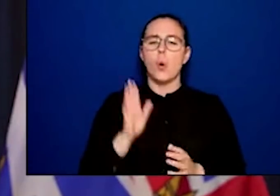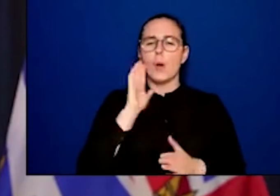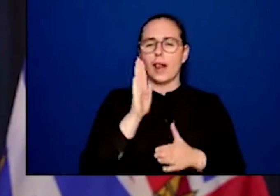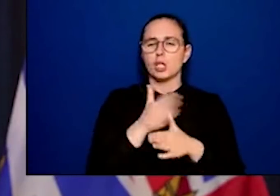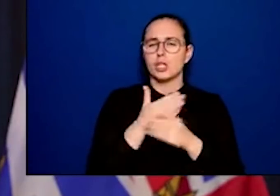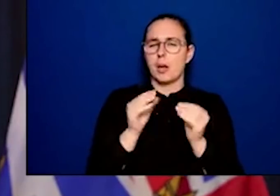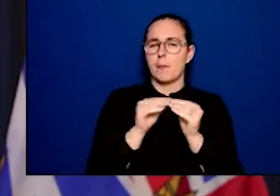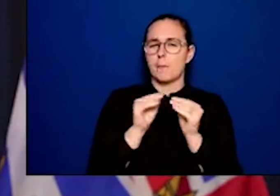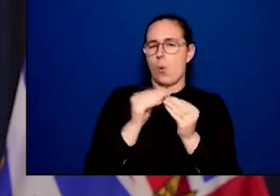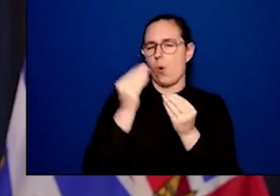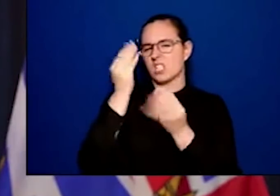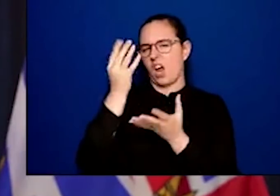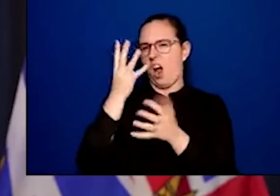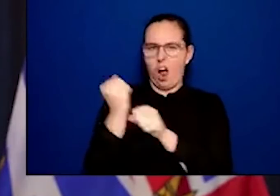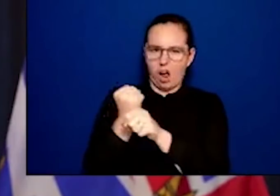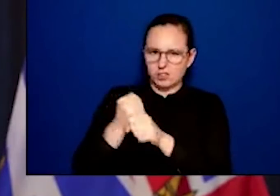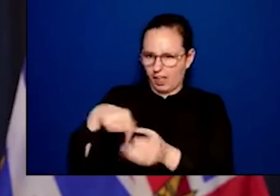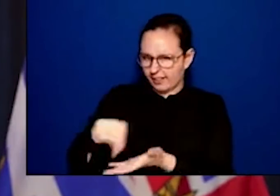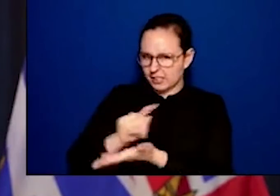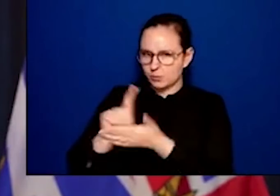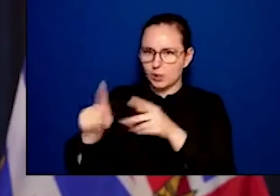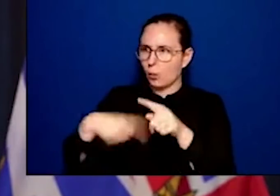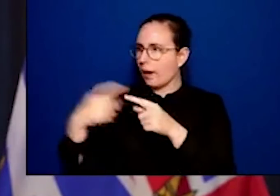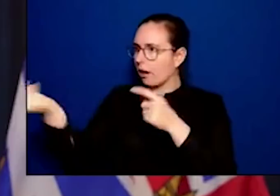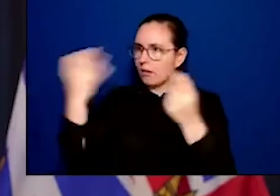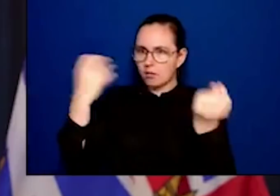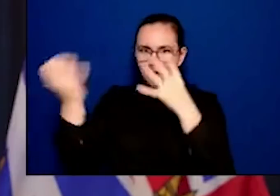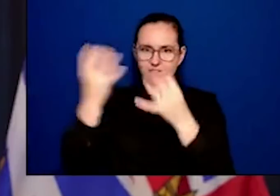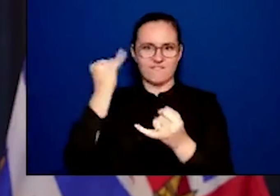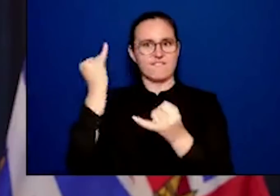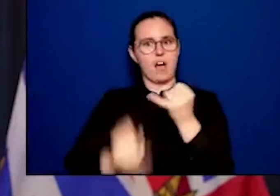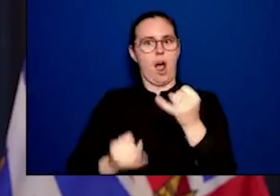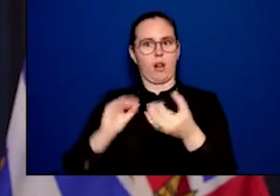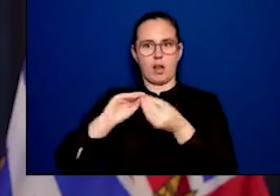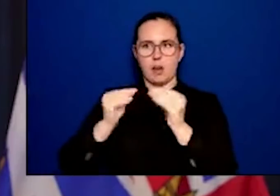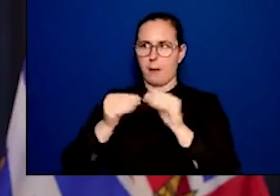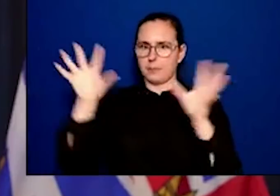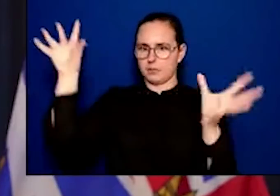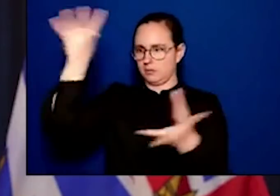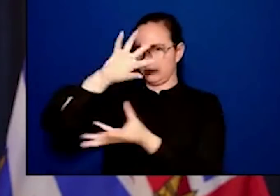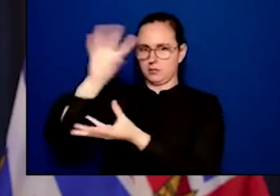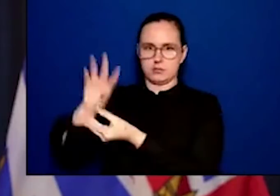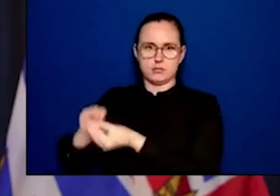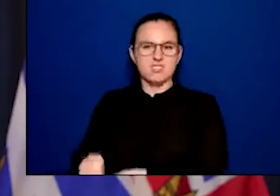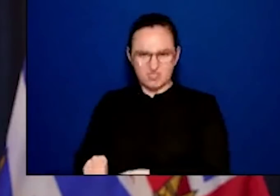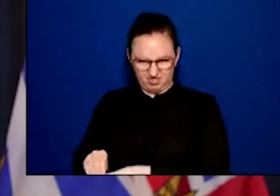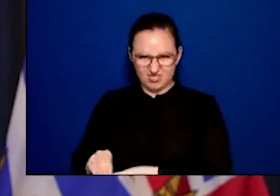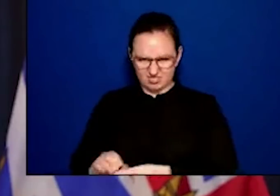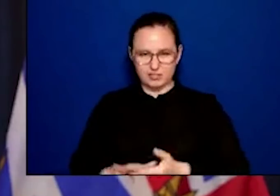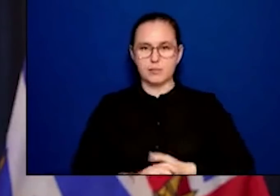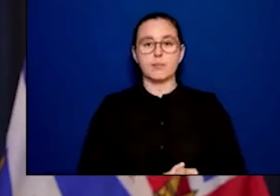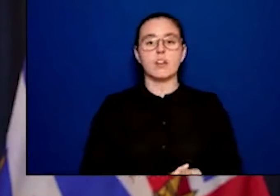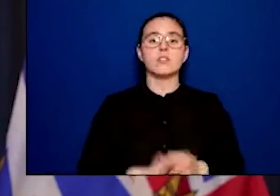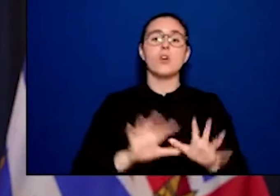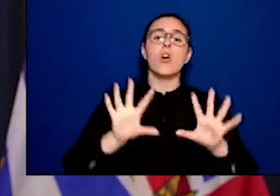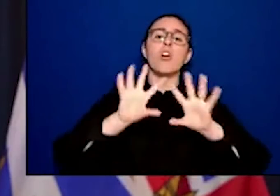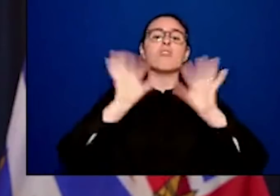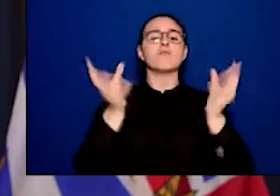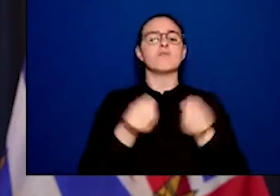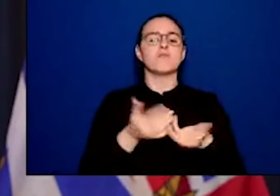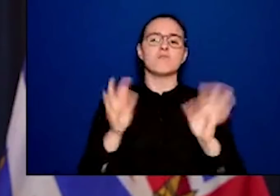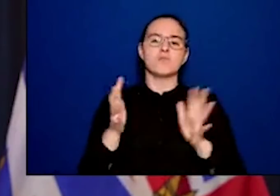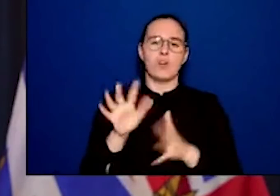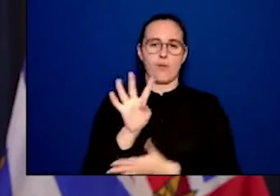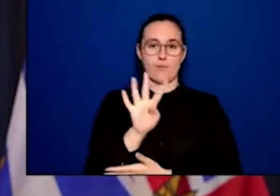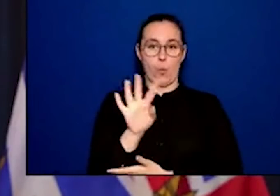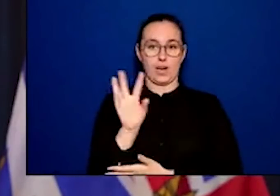week when the data is finalized, but that tells you where we are. Those percentages represent about 46,000 healthcare